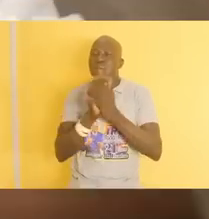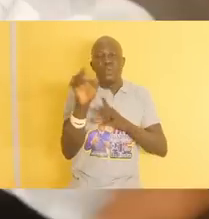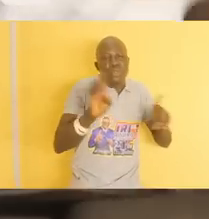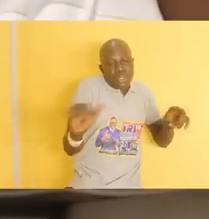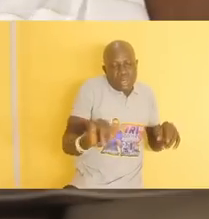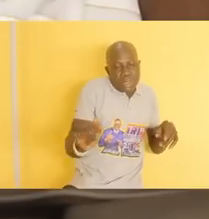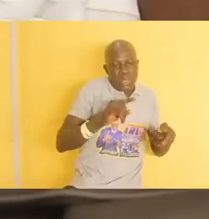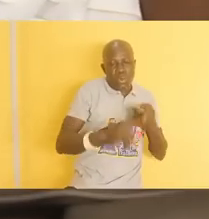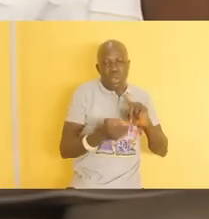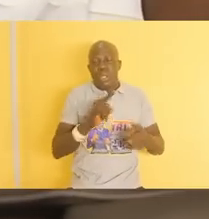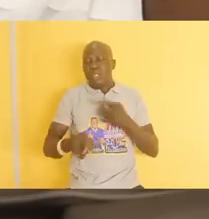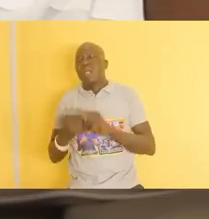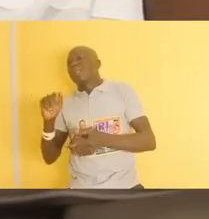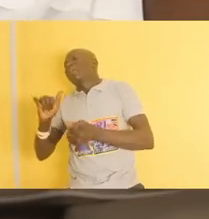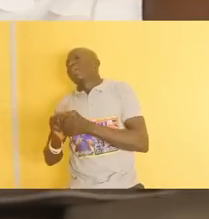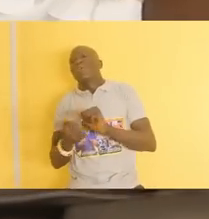yan awon yan orogun eju